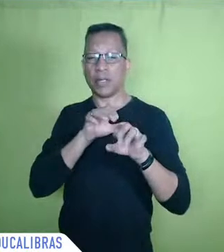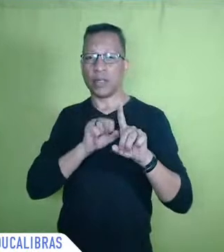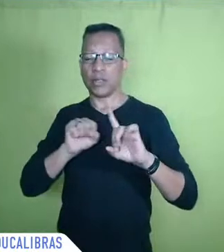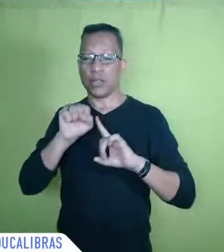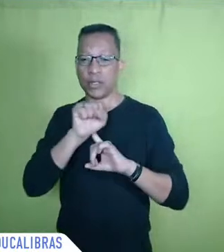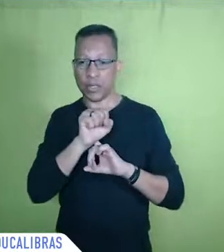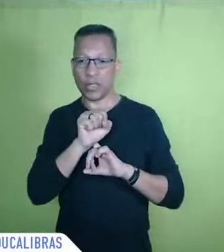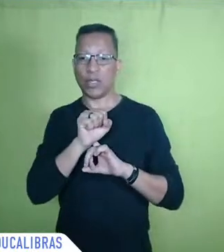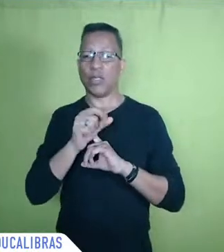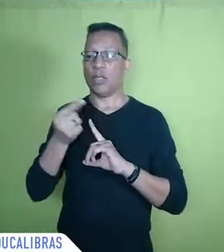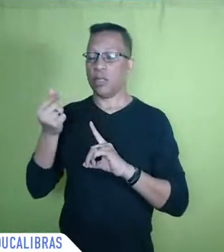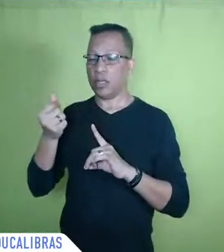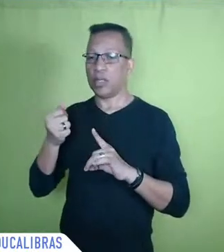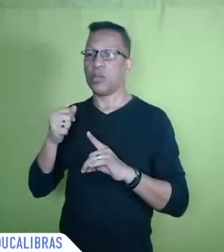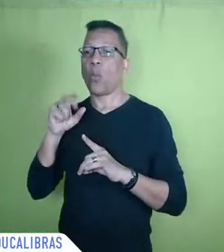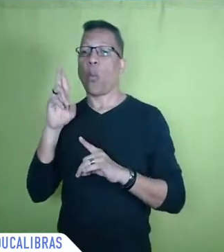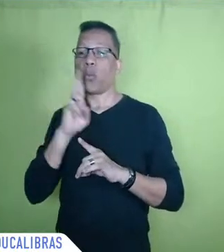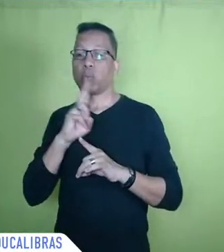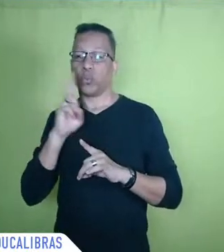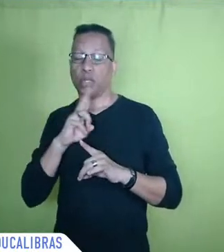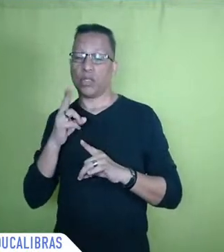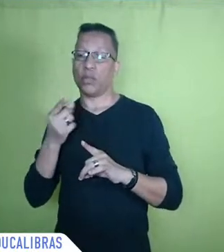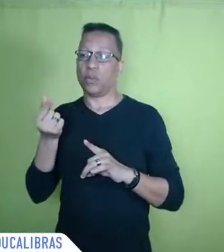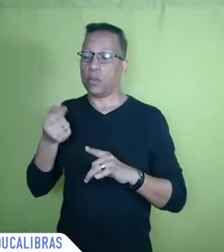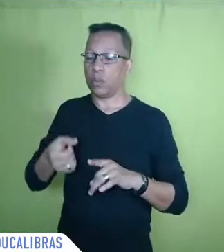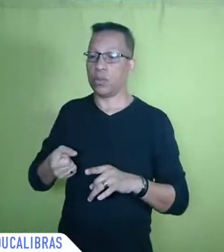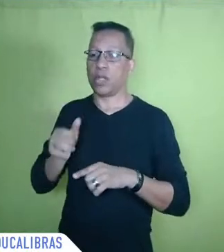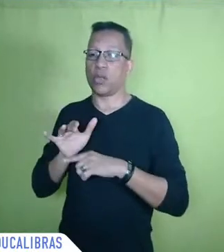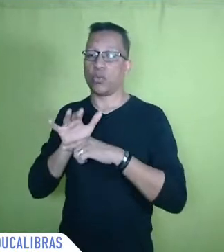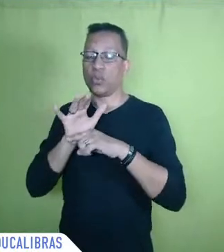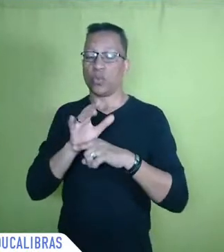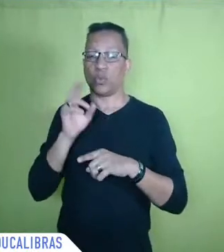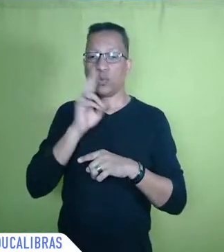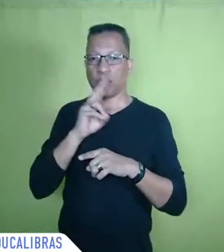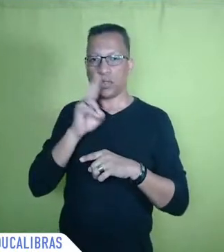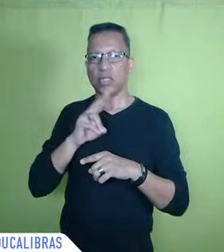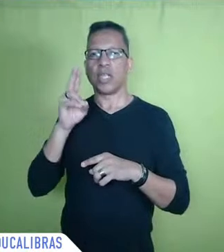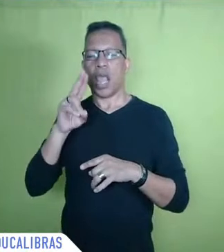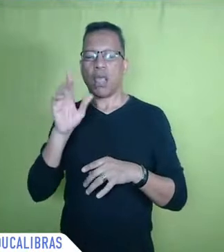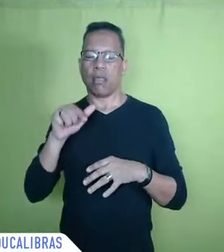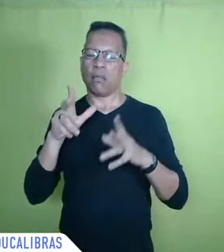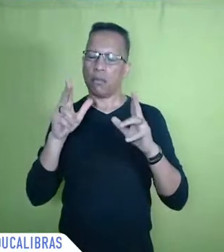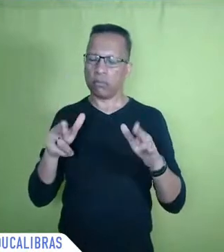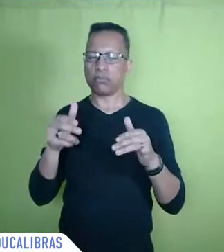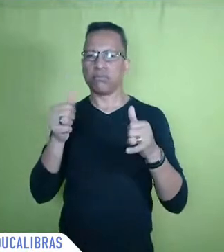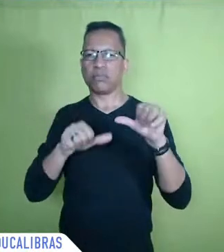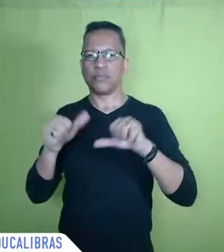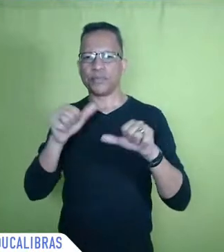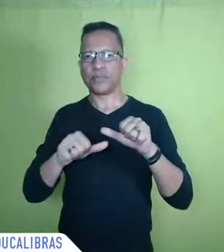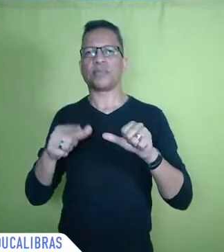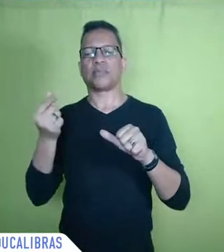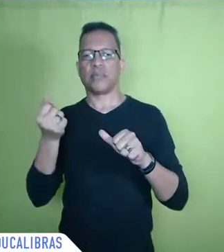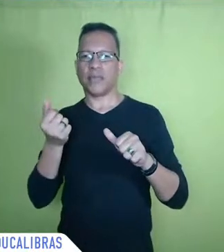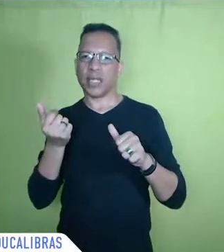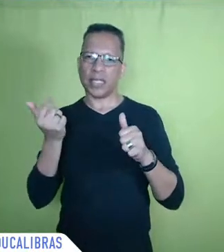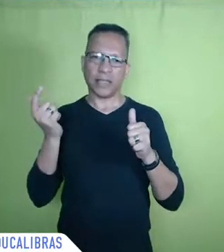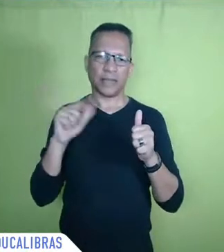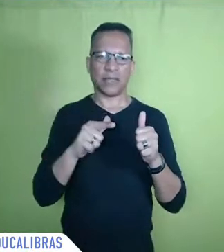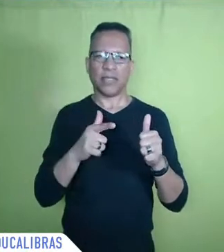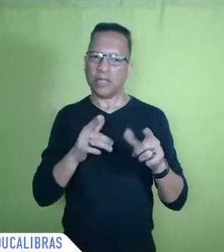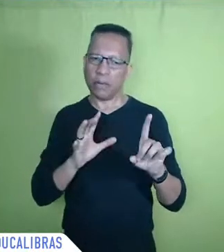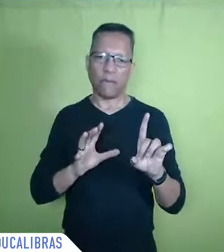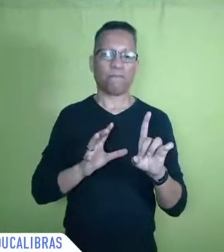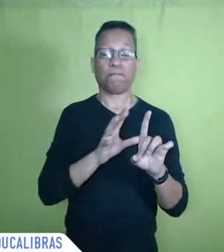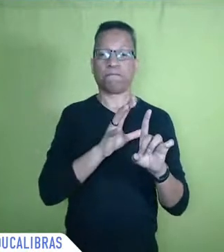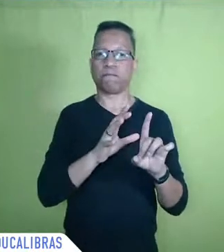by social movementation to implement the emergency allowance,